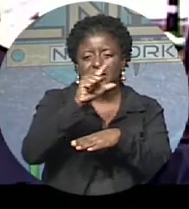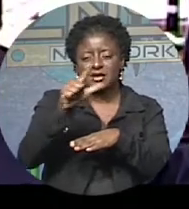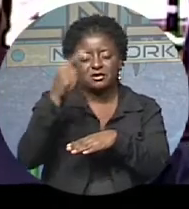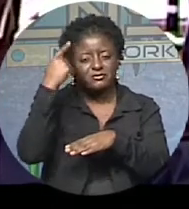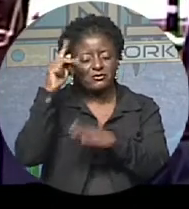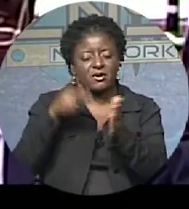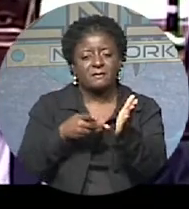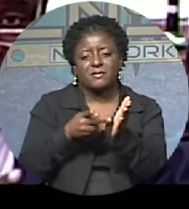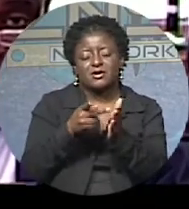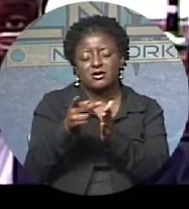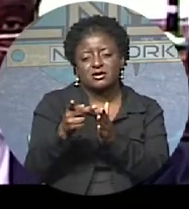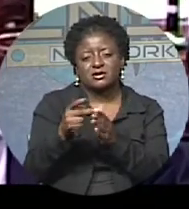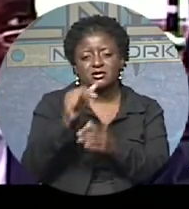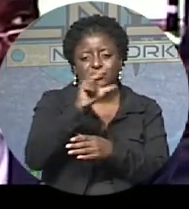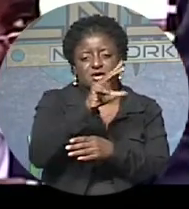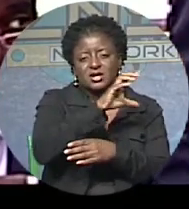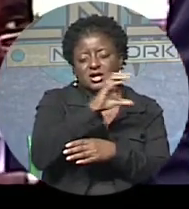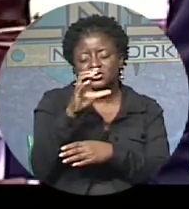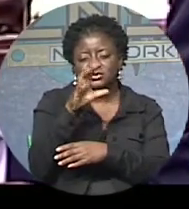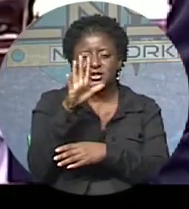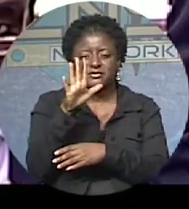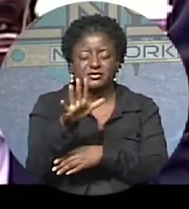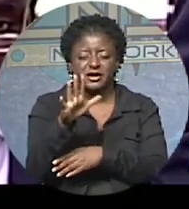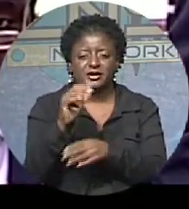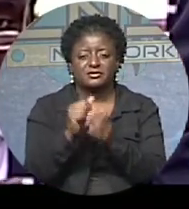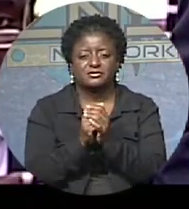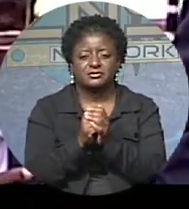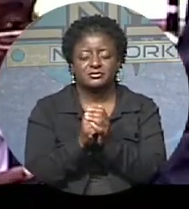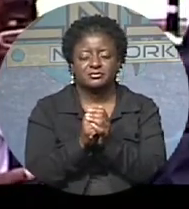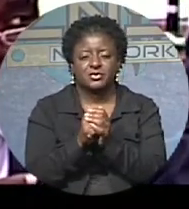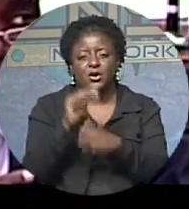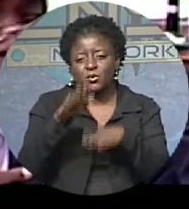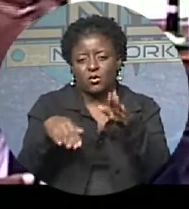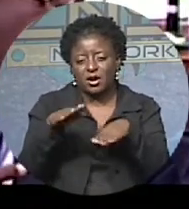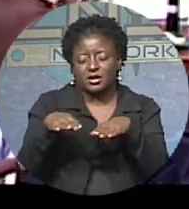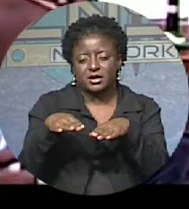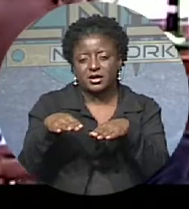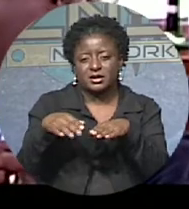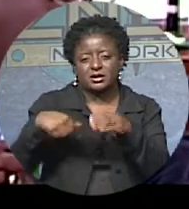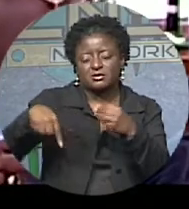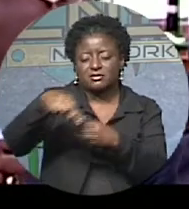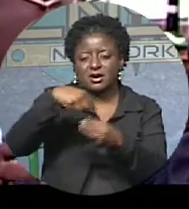305 persons on bail for murder walking amongst us.